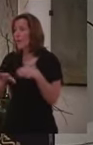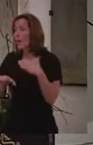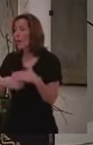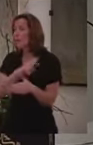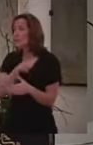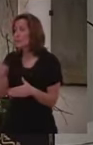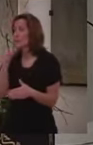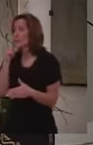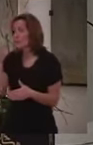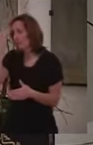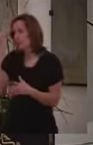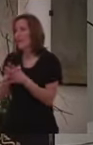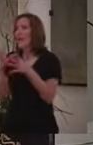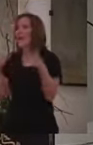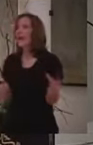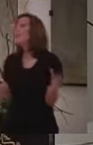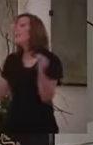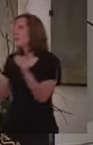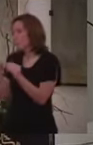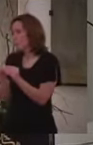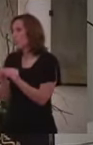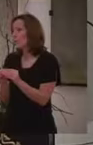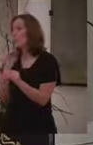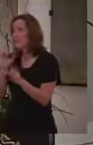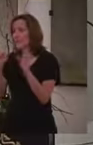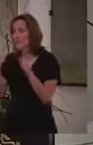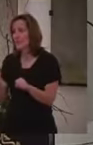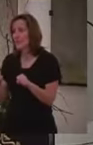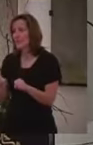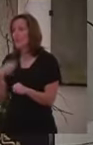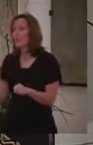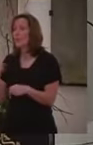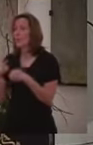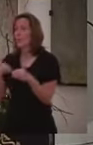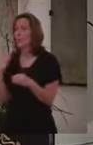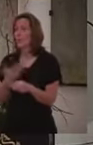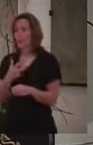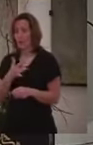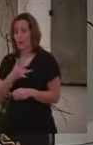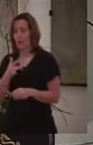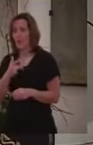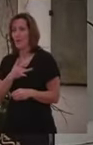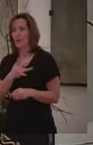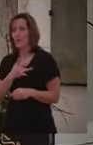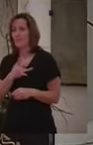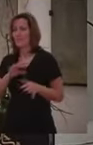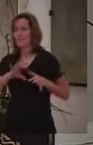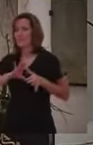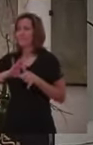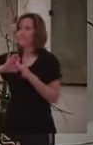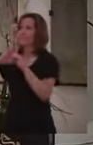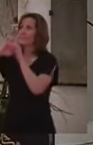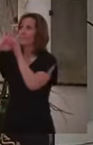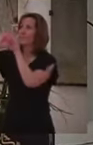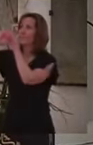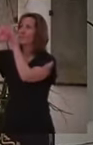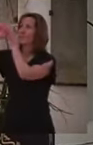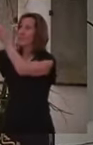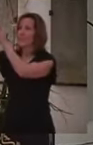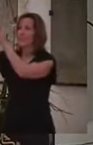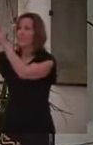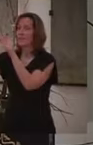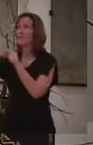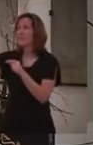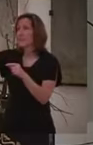All of this, and who knows how much more, is possible only when our hearts are tied to what